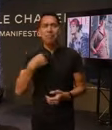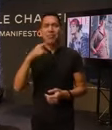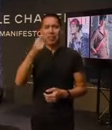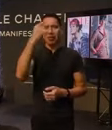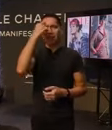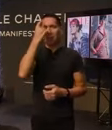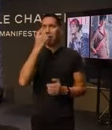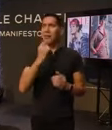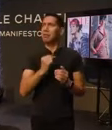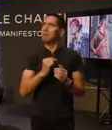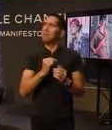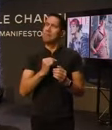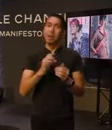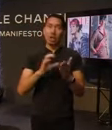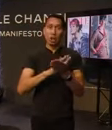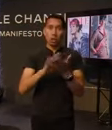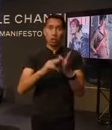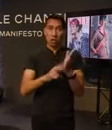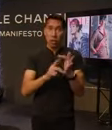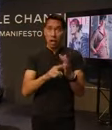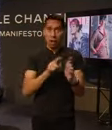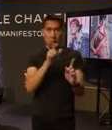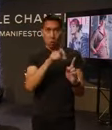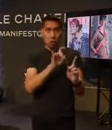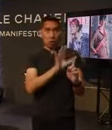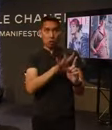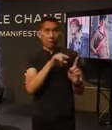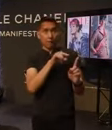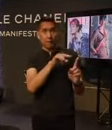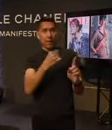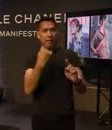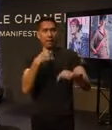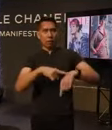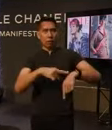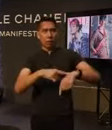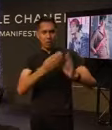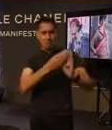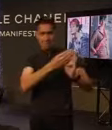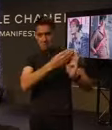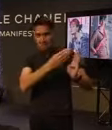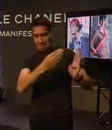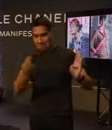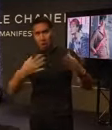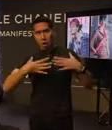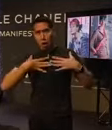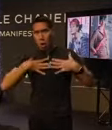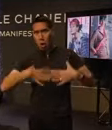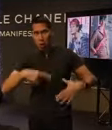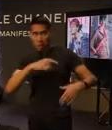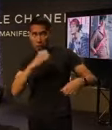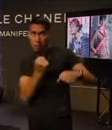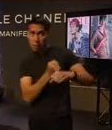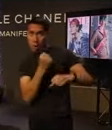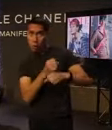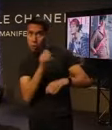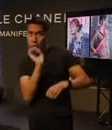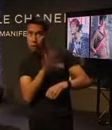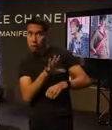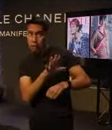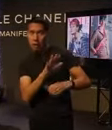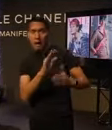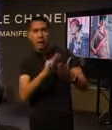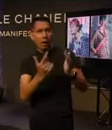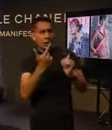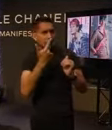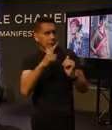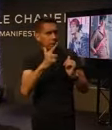the fact that Chanel herself, again, throughout this period, she is wearing these clothes that she's creating, and she by now is in her 70s